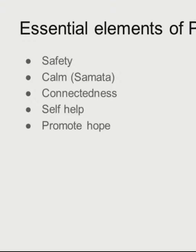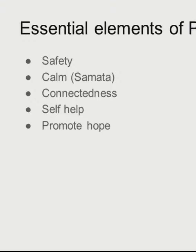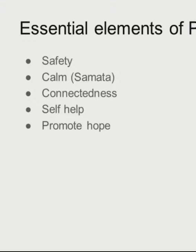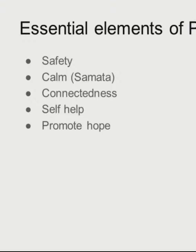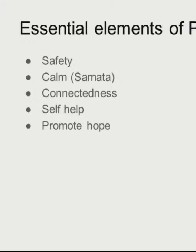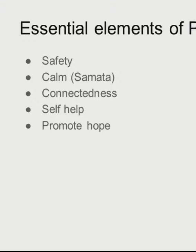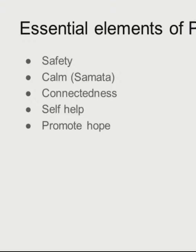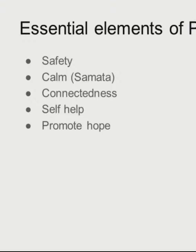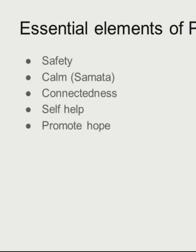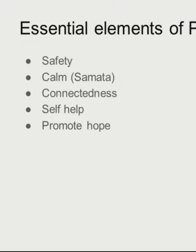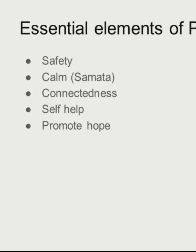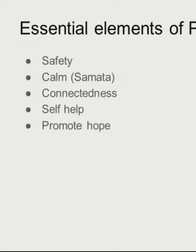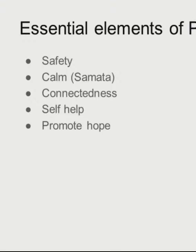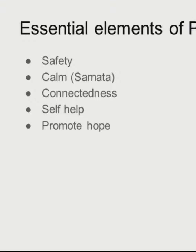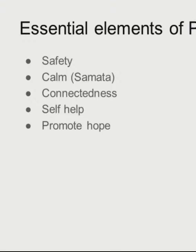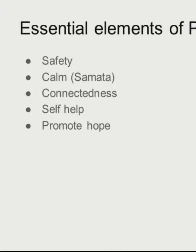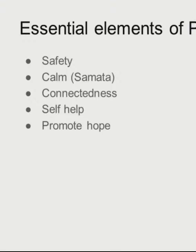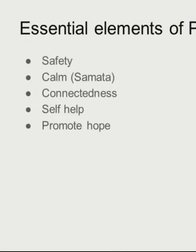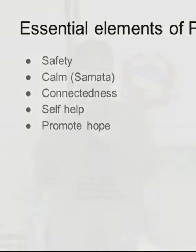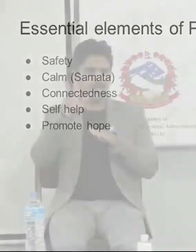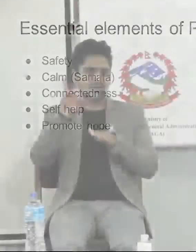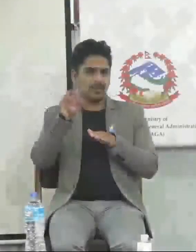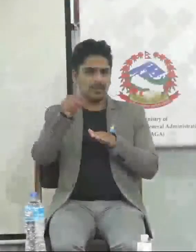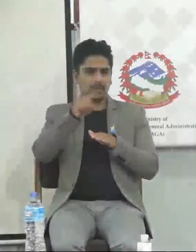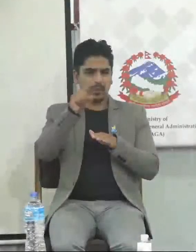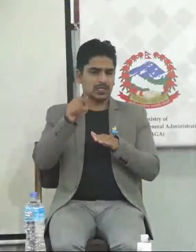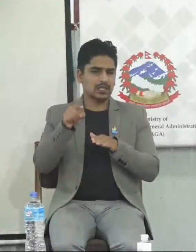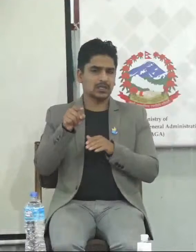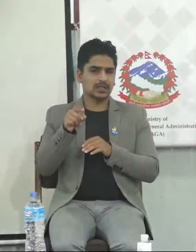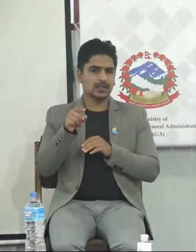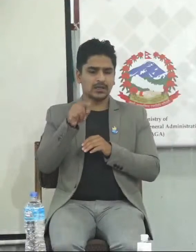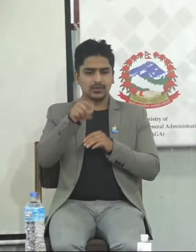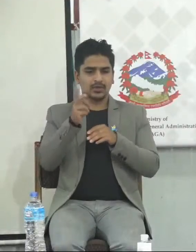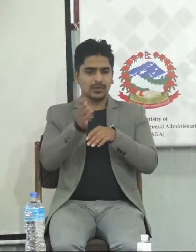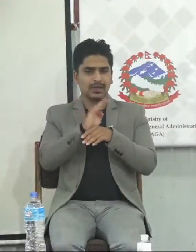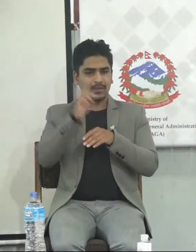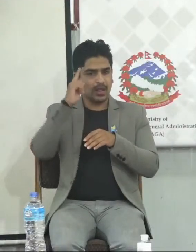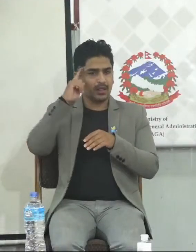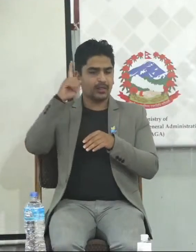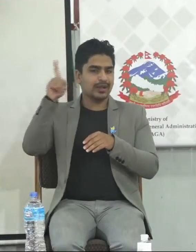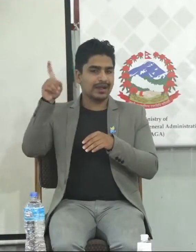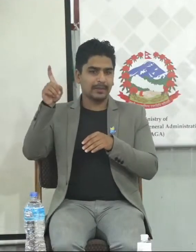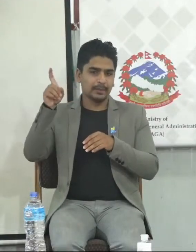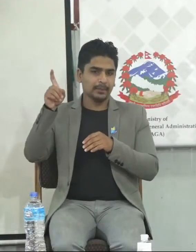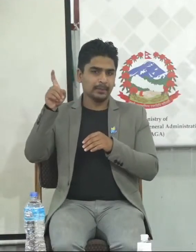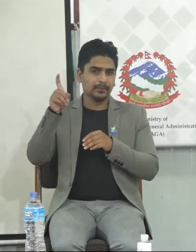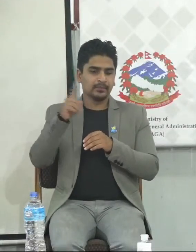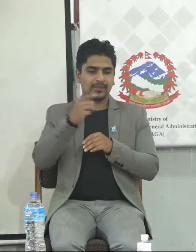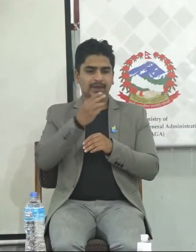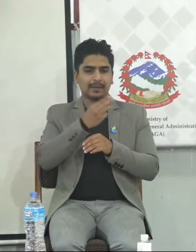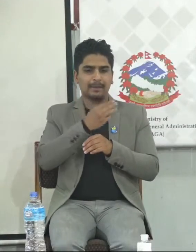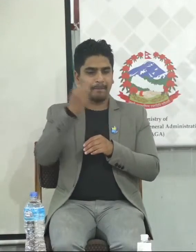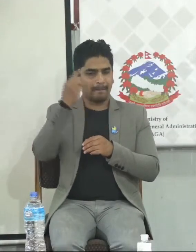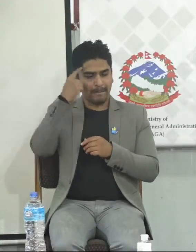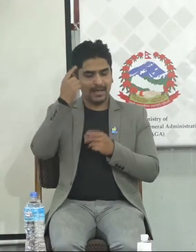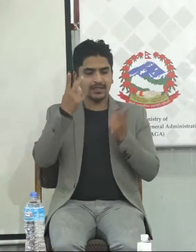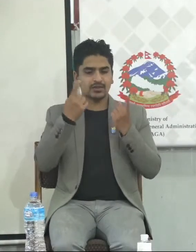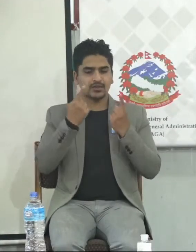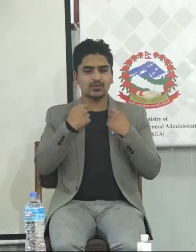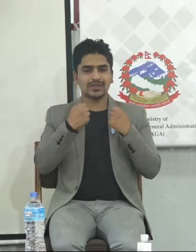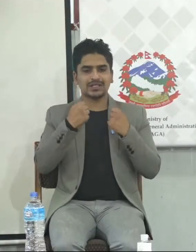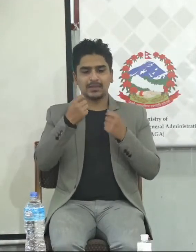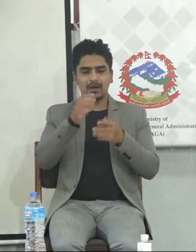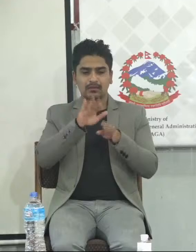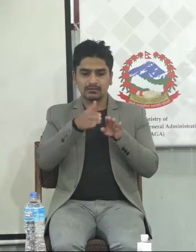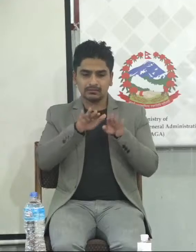are gone under stress, and 1 hour discussion or 30 minutes